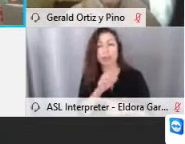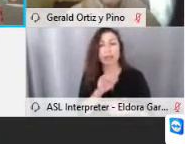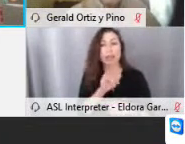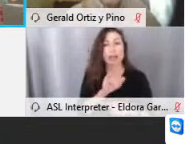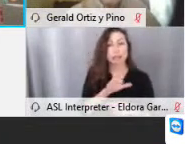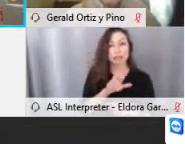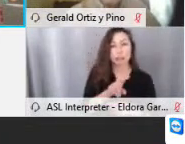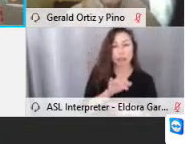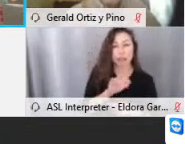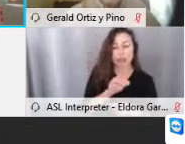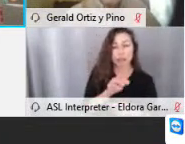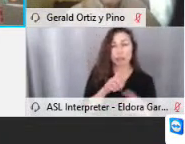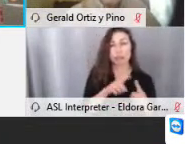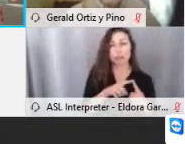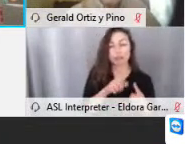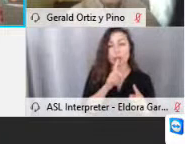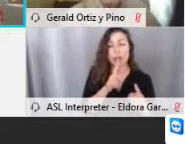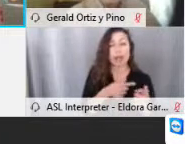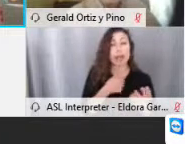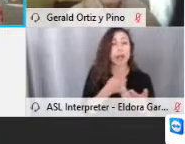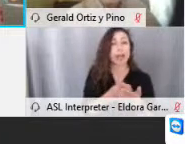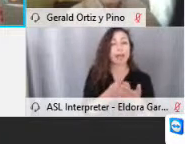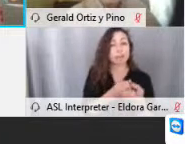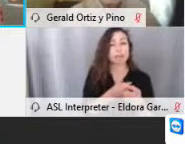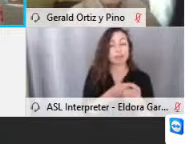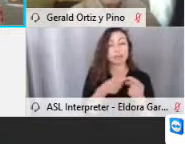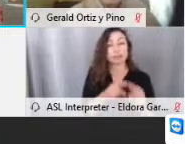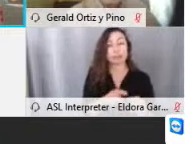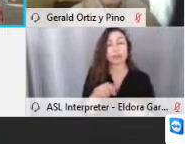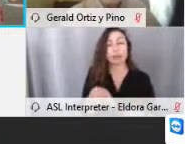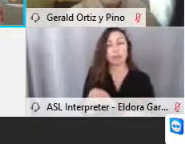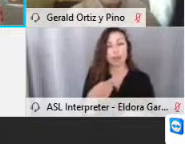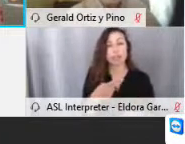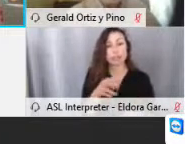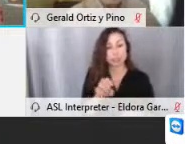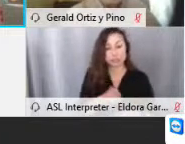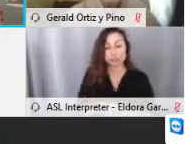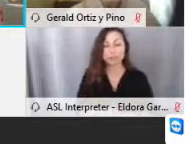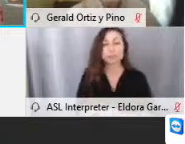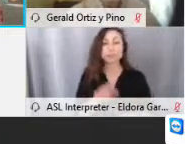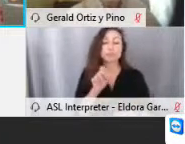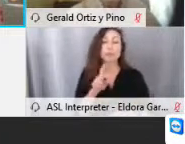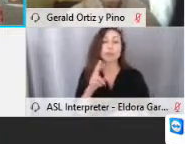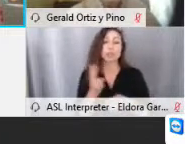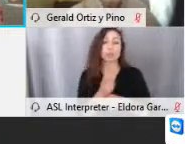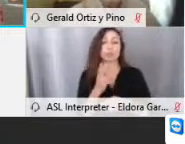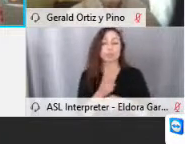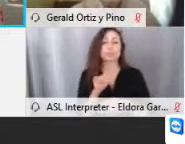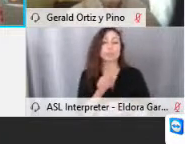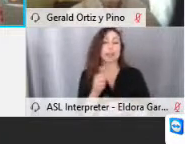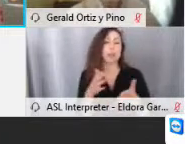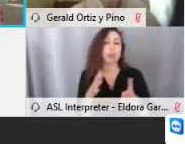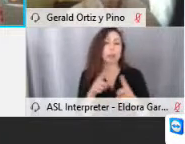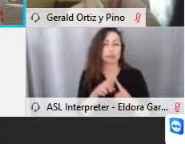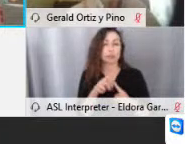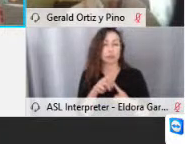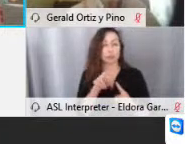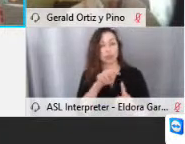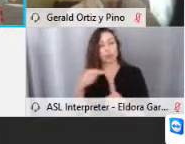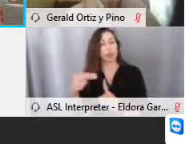place to help support the hospitals during the PHE. Okay, so utilization is another way that we can look at